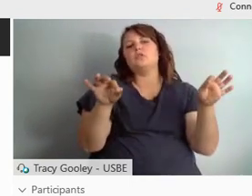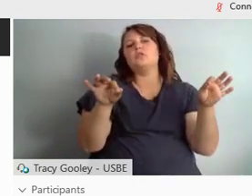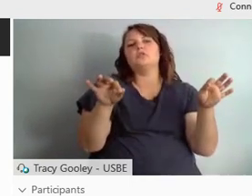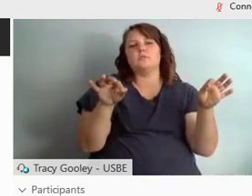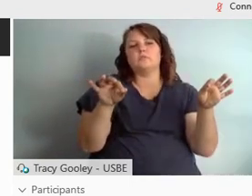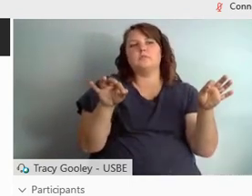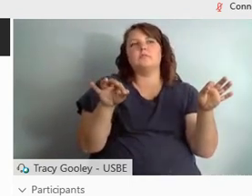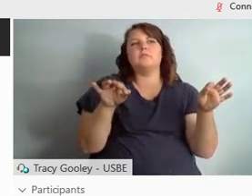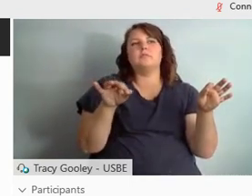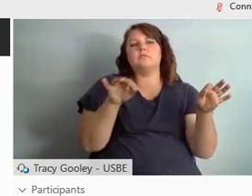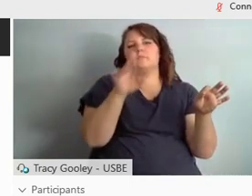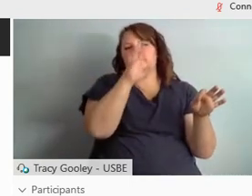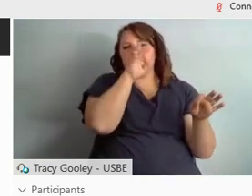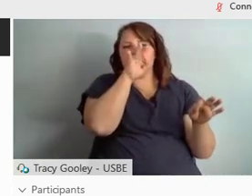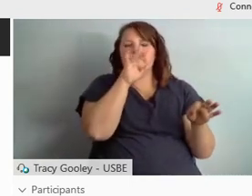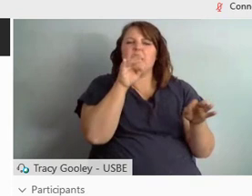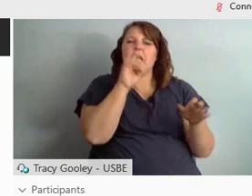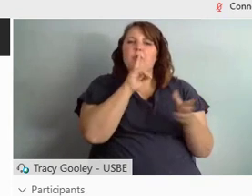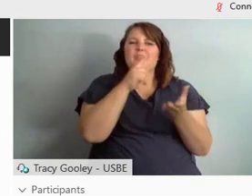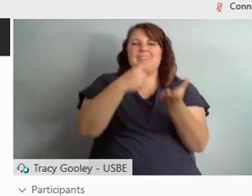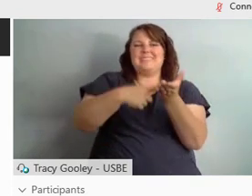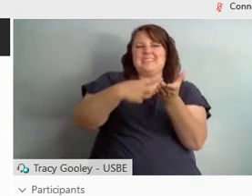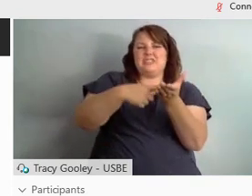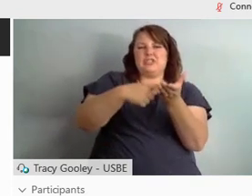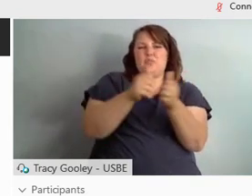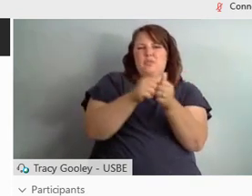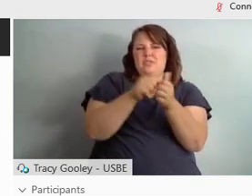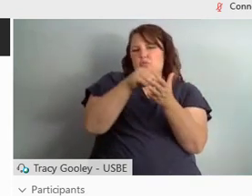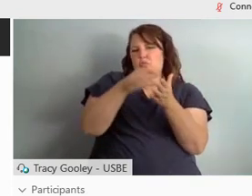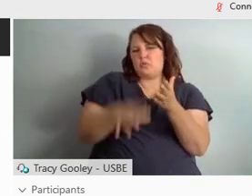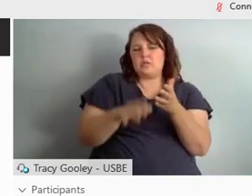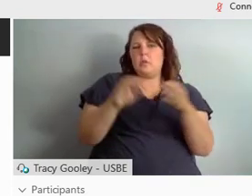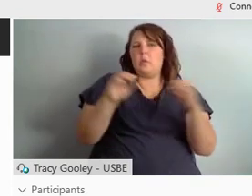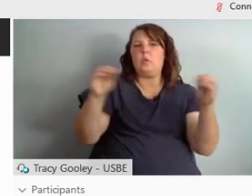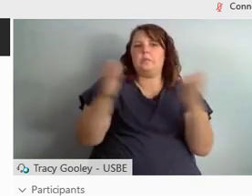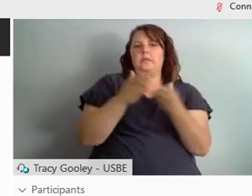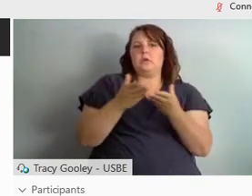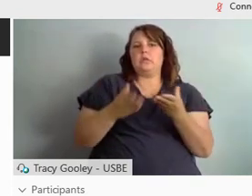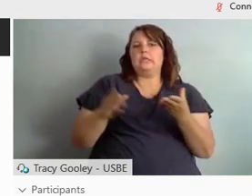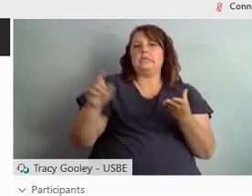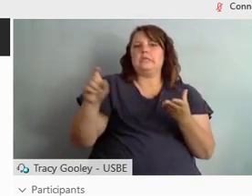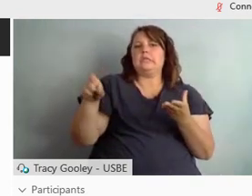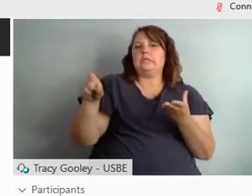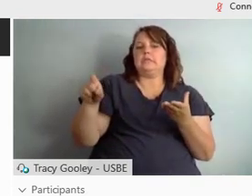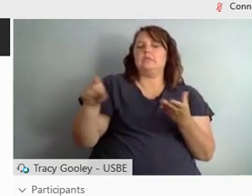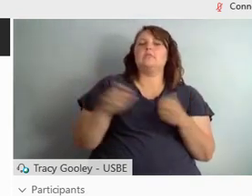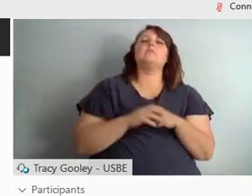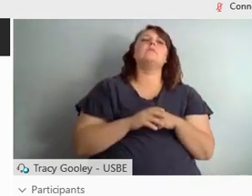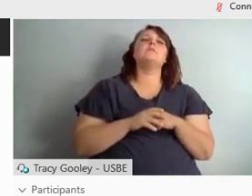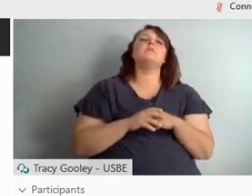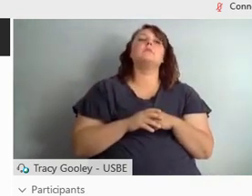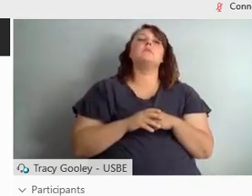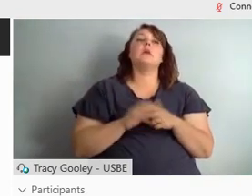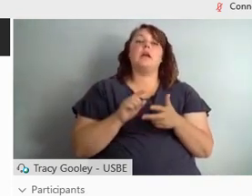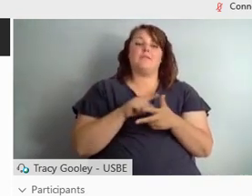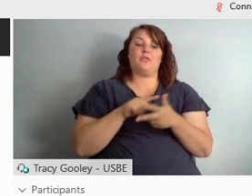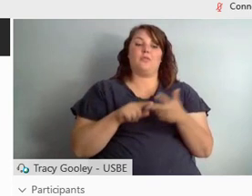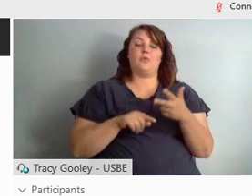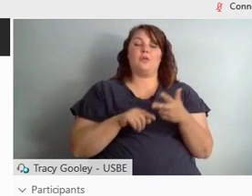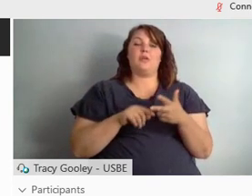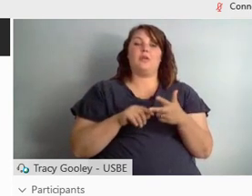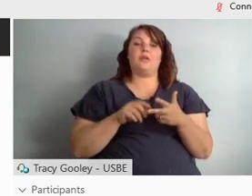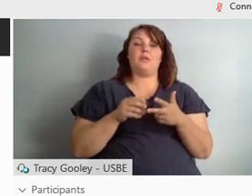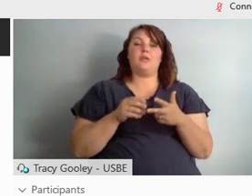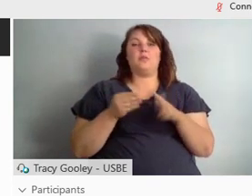all basically a discussion with the student, so you don't need any materials for the student. There are 3 prompts that